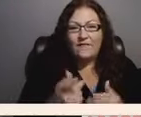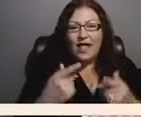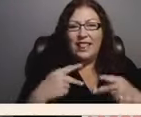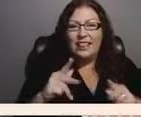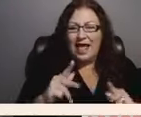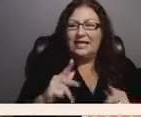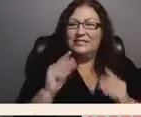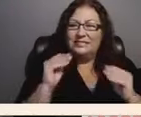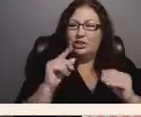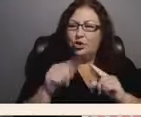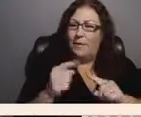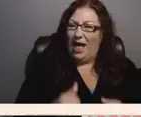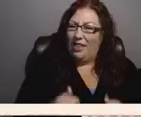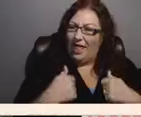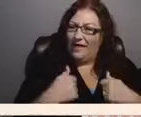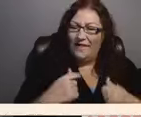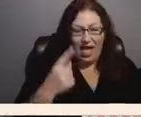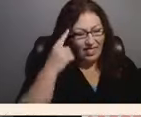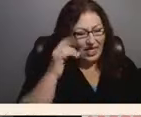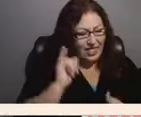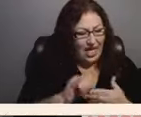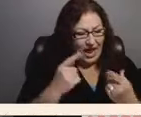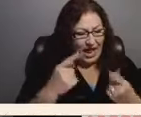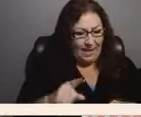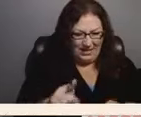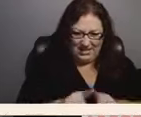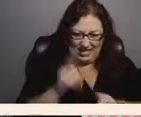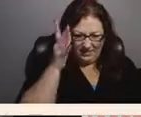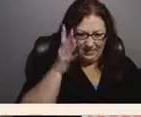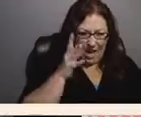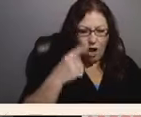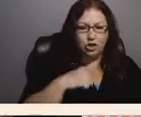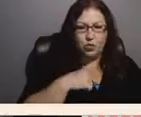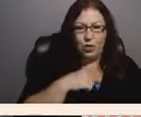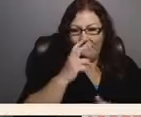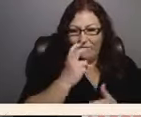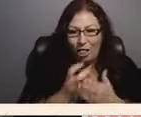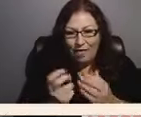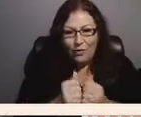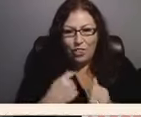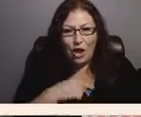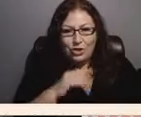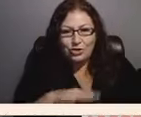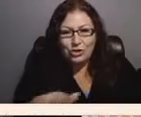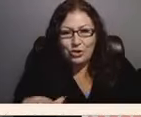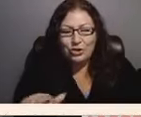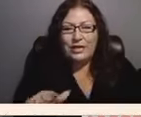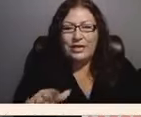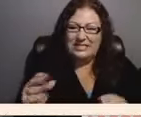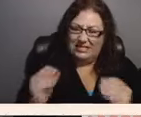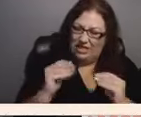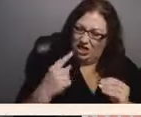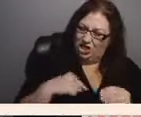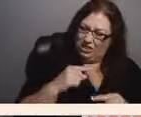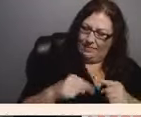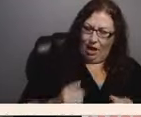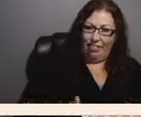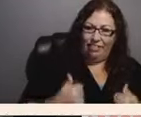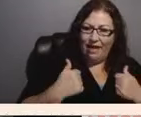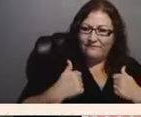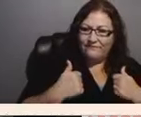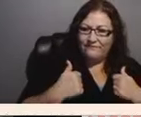has happened to us as parents. As we fall in love with our children, it teaches us about life.